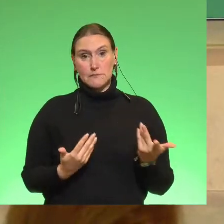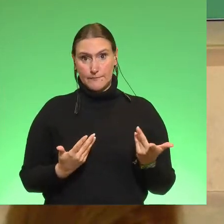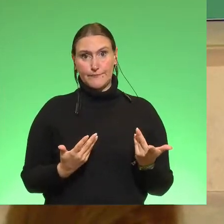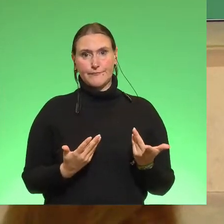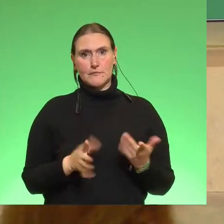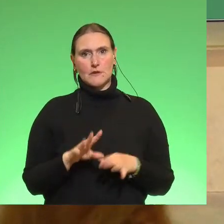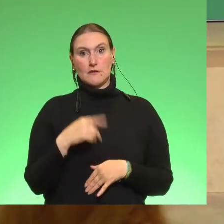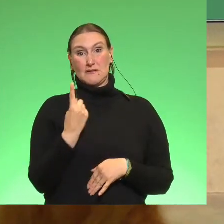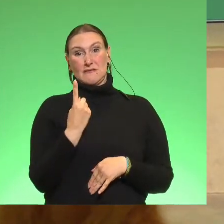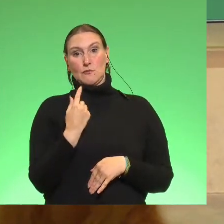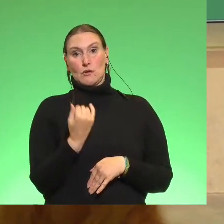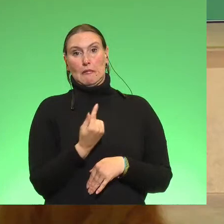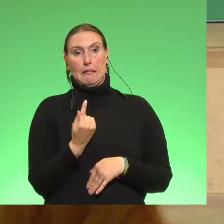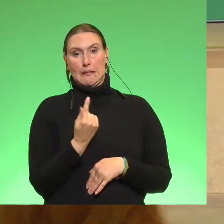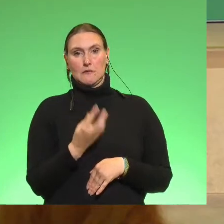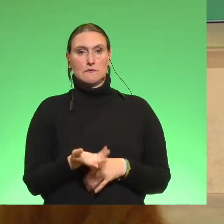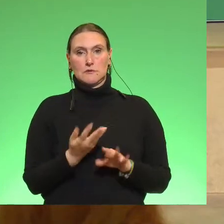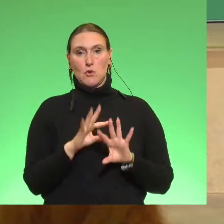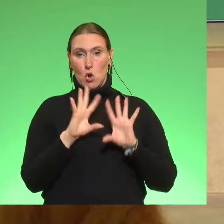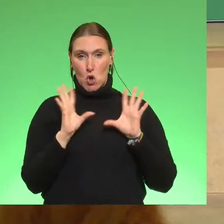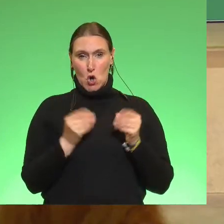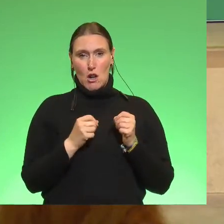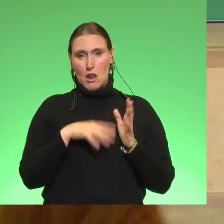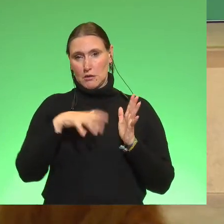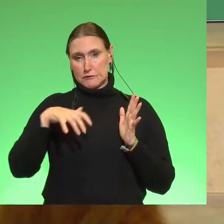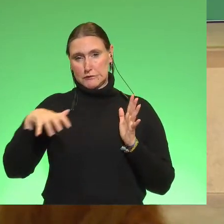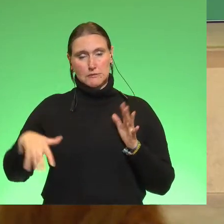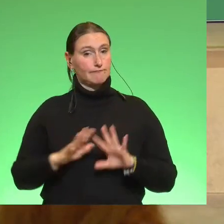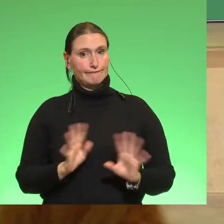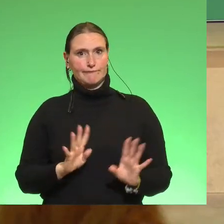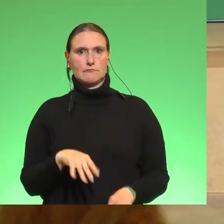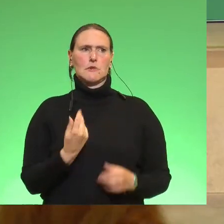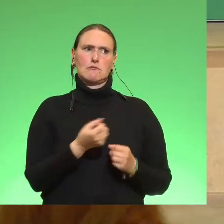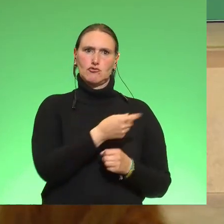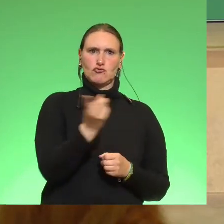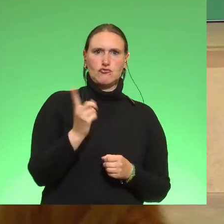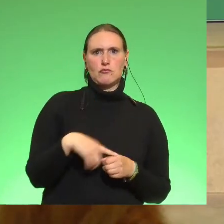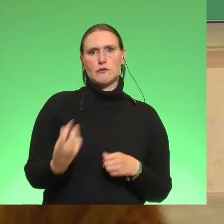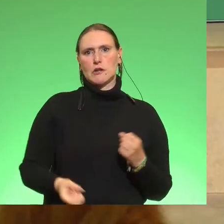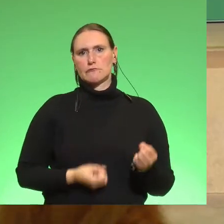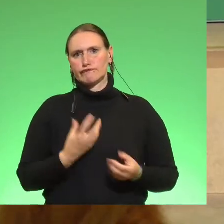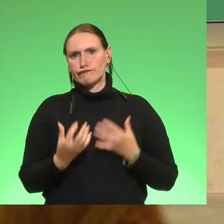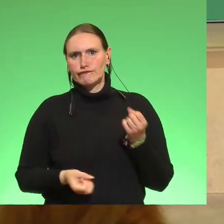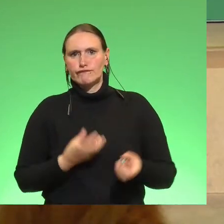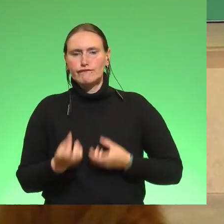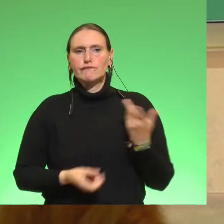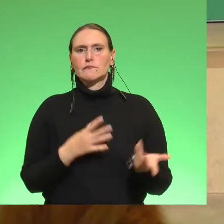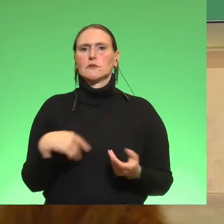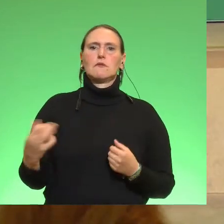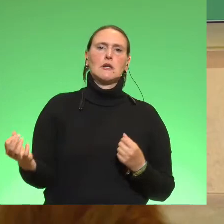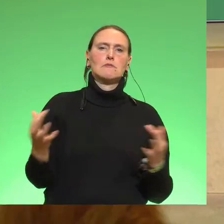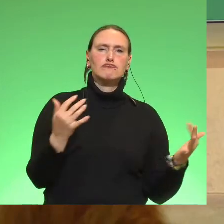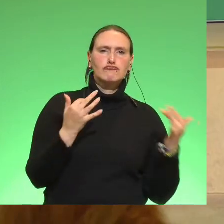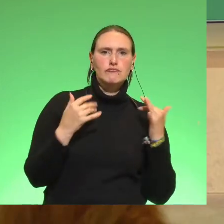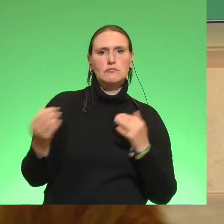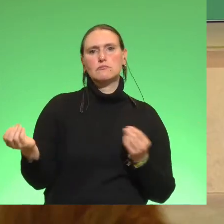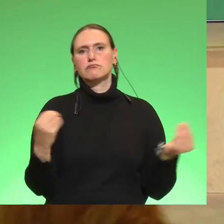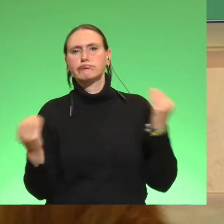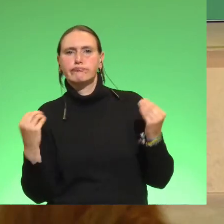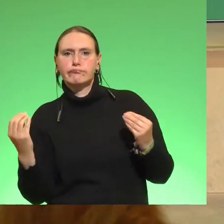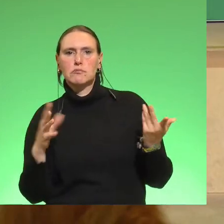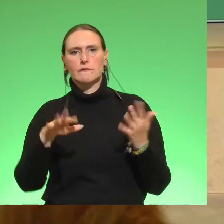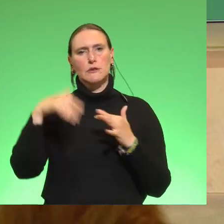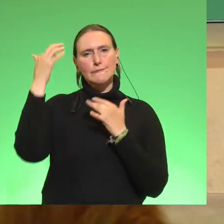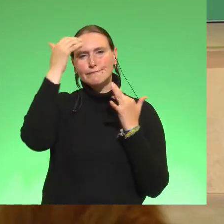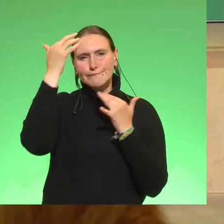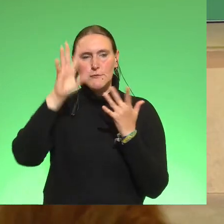they are made by more people, people that inspire you, people that exchange with you. Some people are here today in